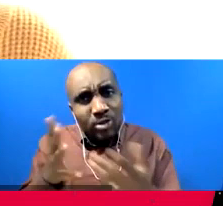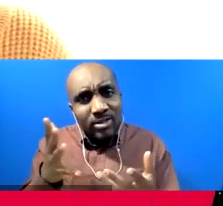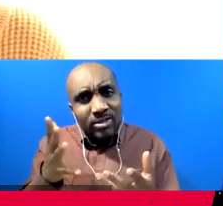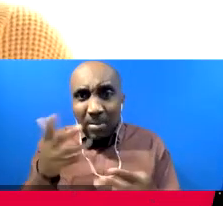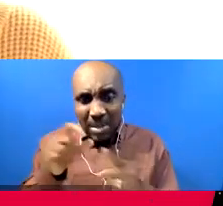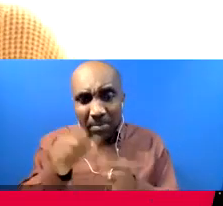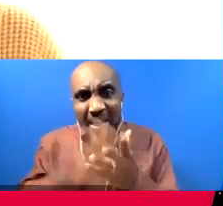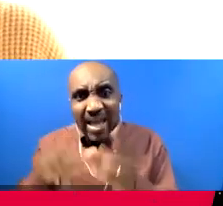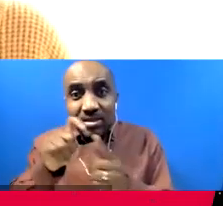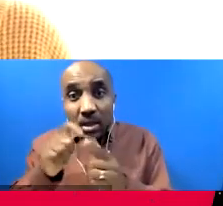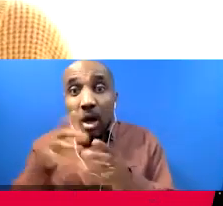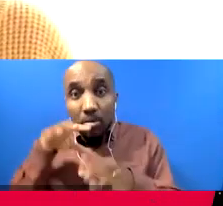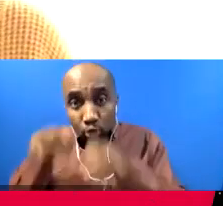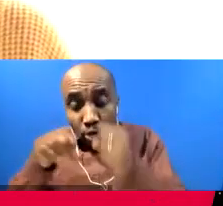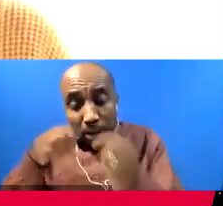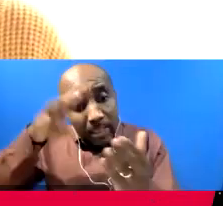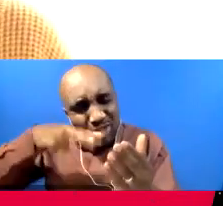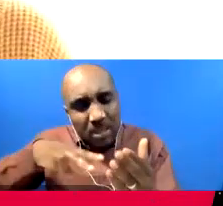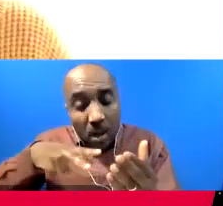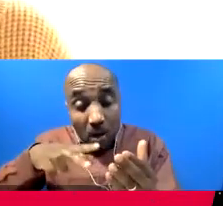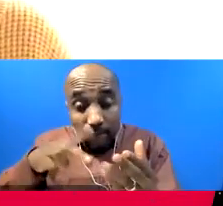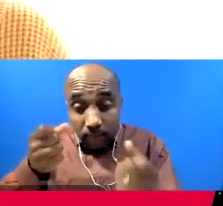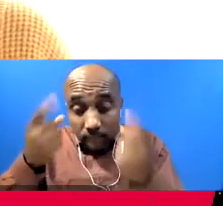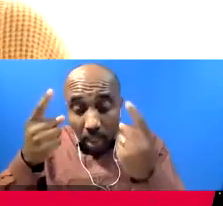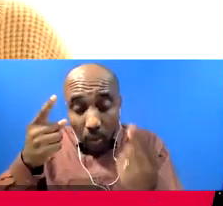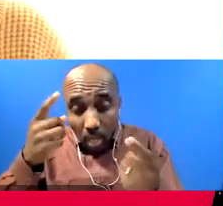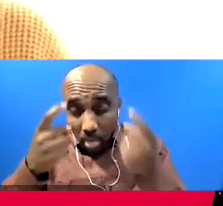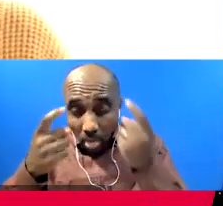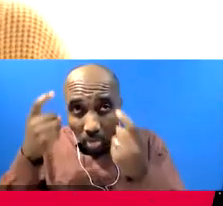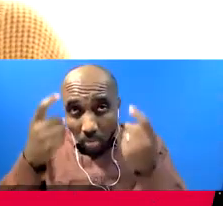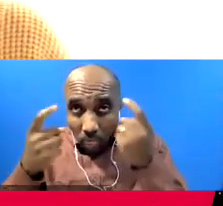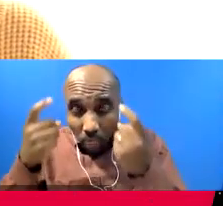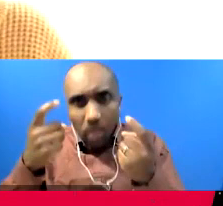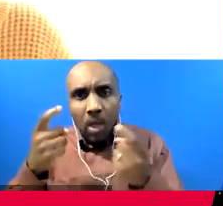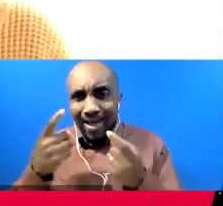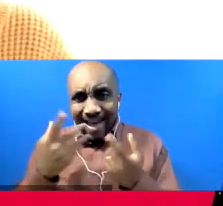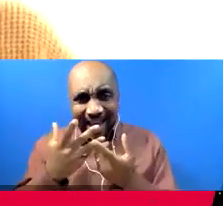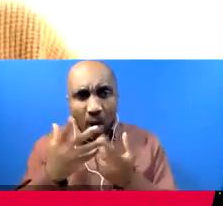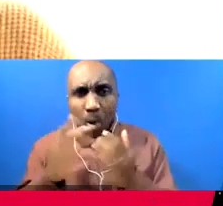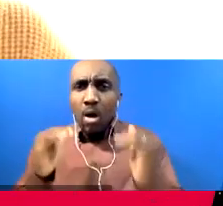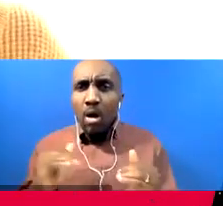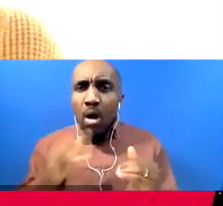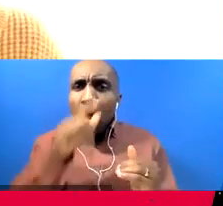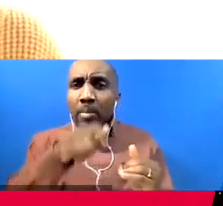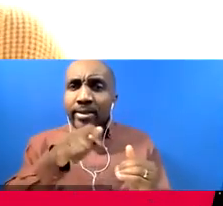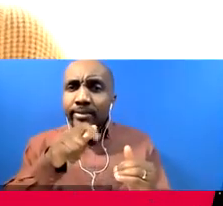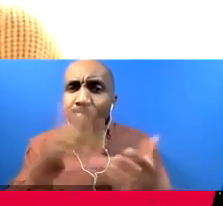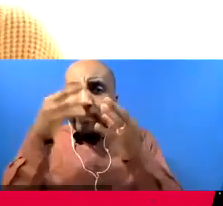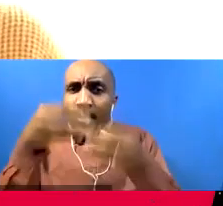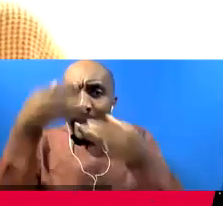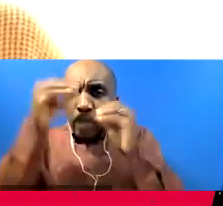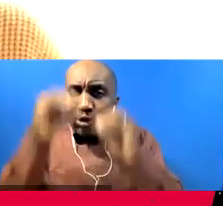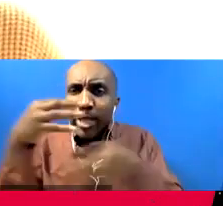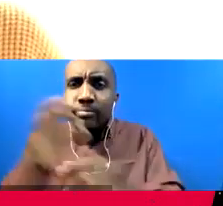standard of intelligence, but if I'm a PhD student struggling with it, how are we expecting to disseminate this information to just the